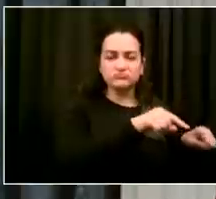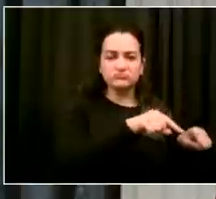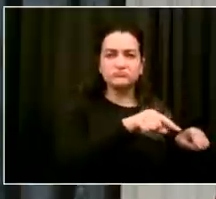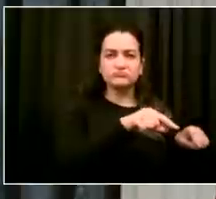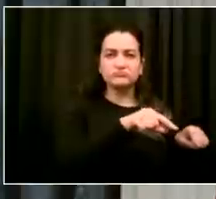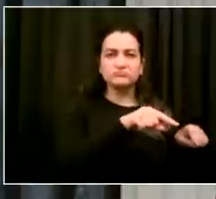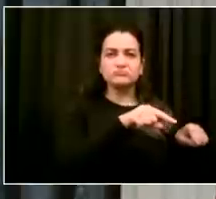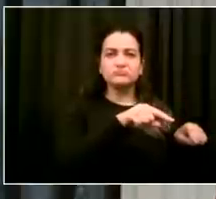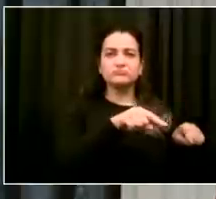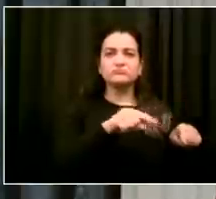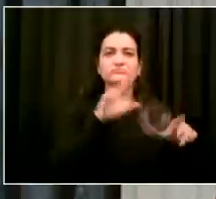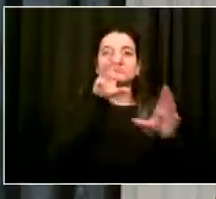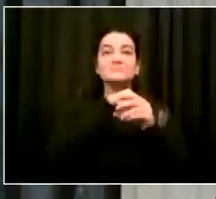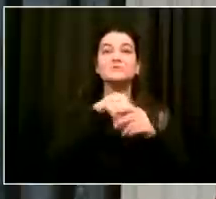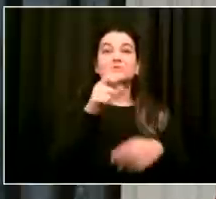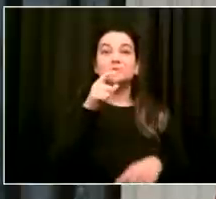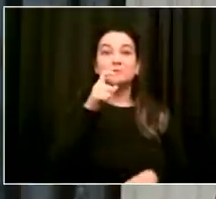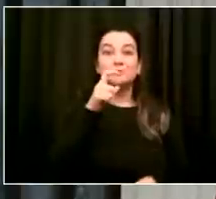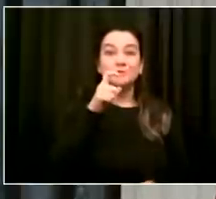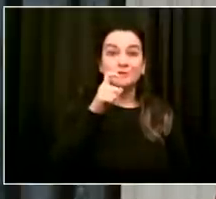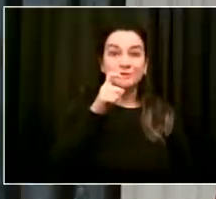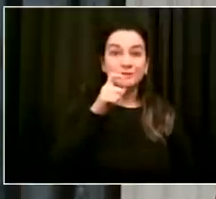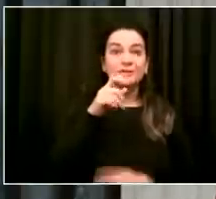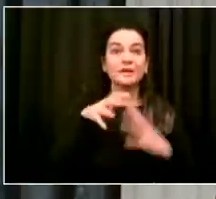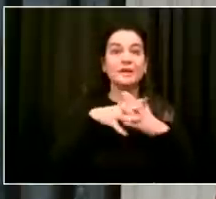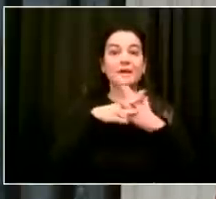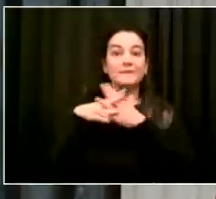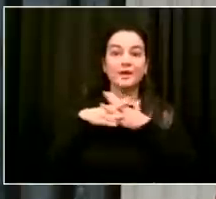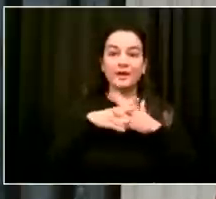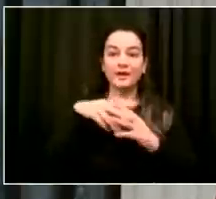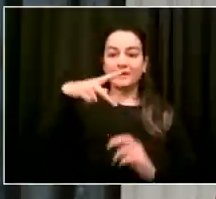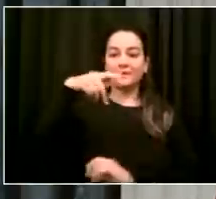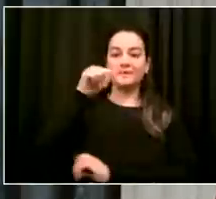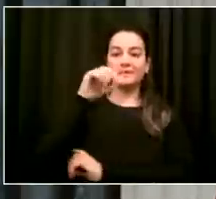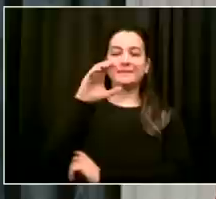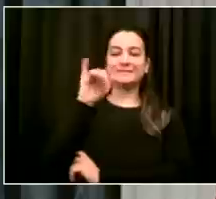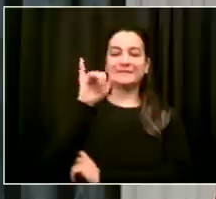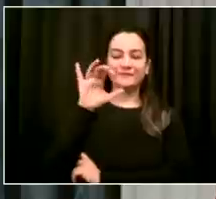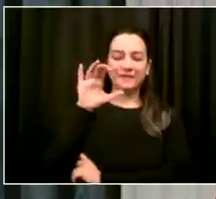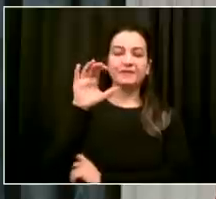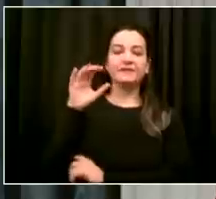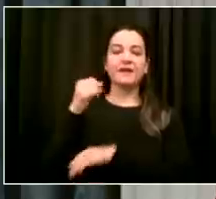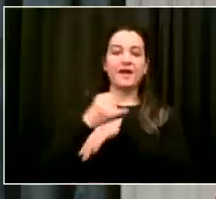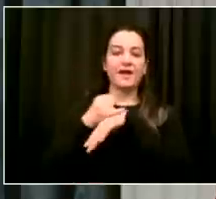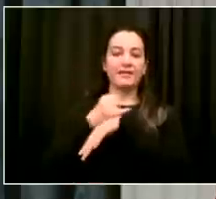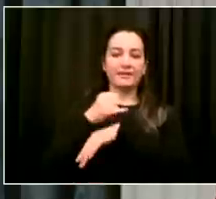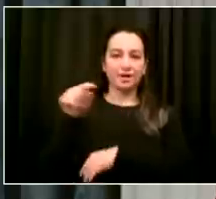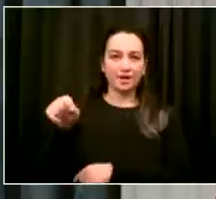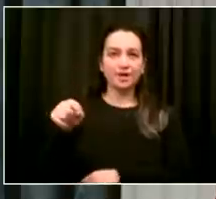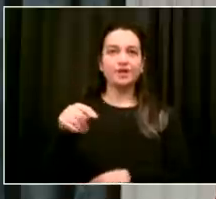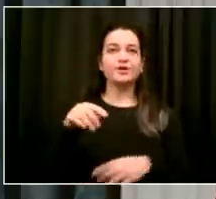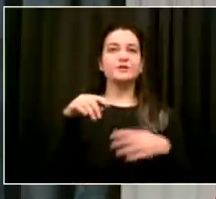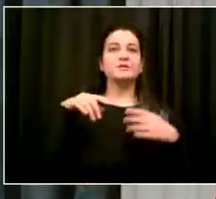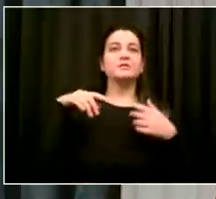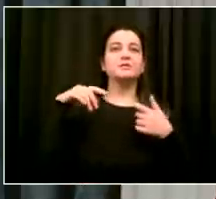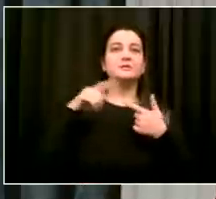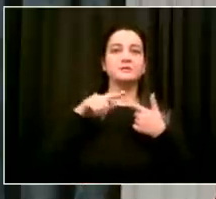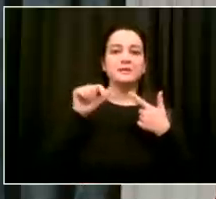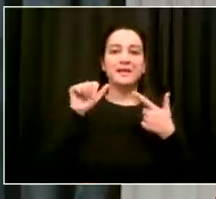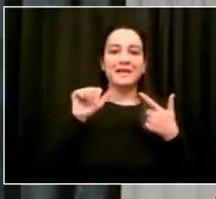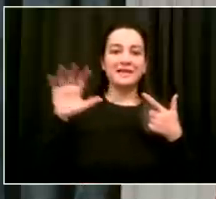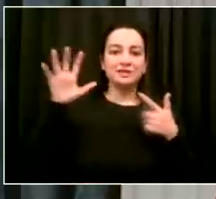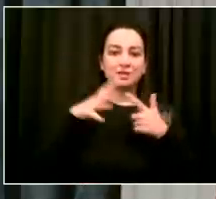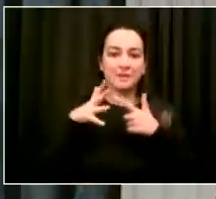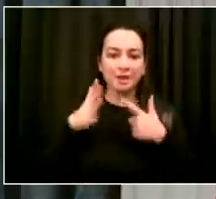Federation, JASA, as well as Live On and the United Neighborhood Association.